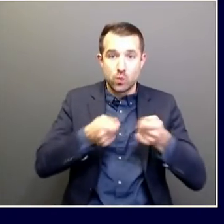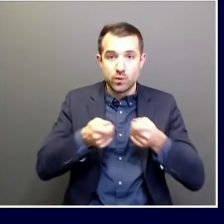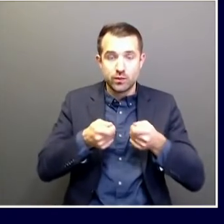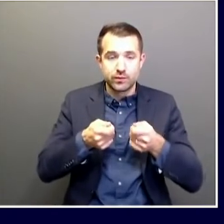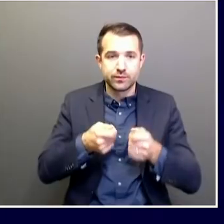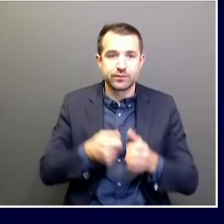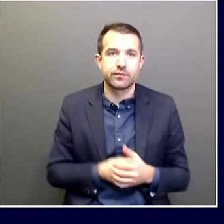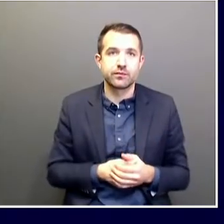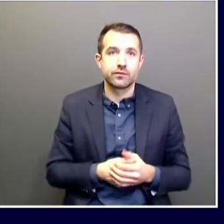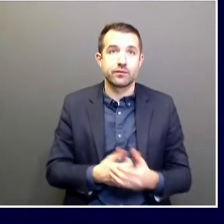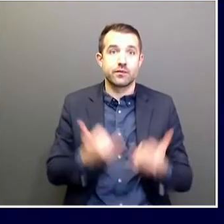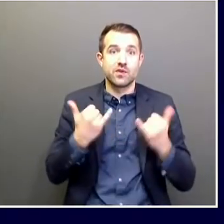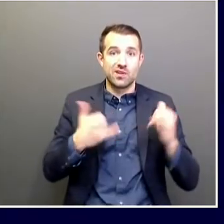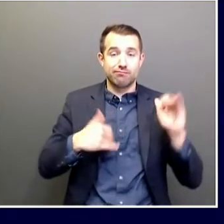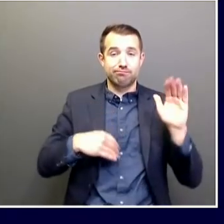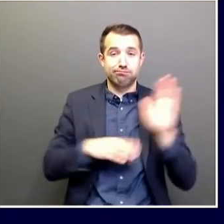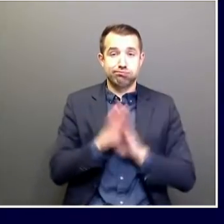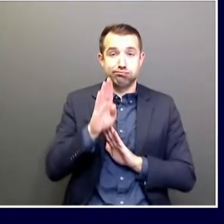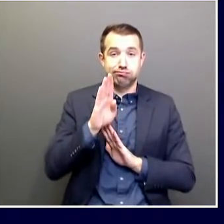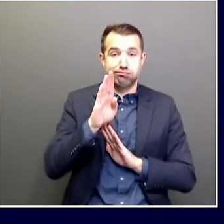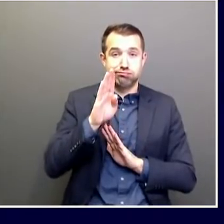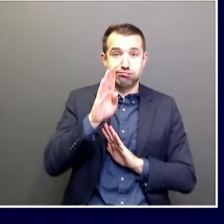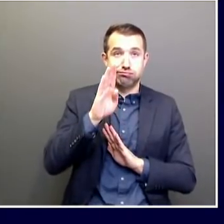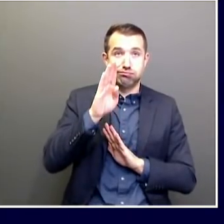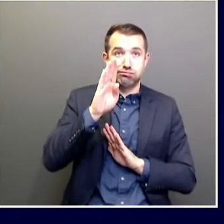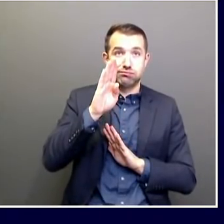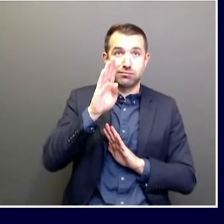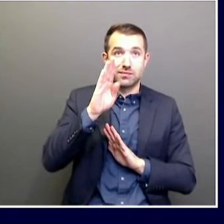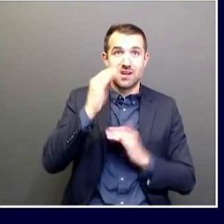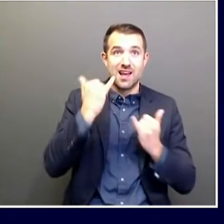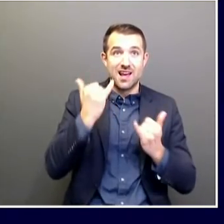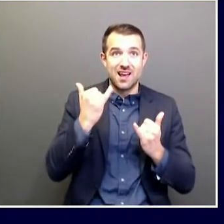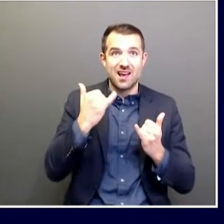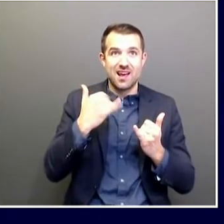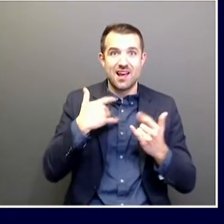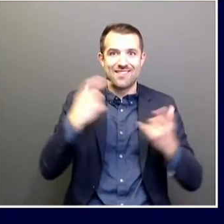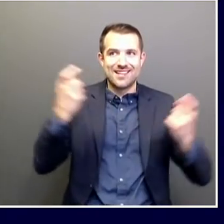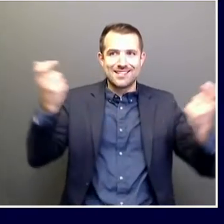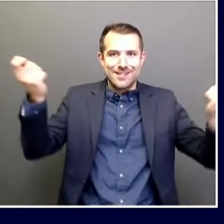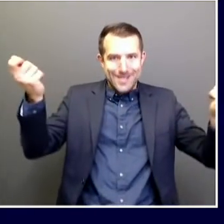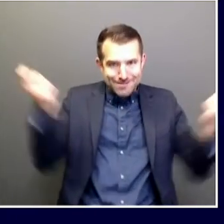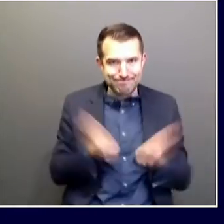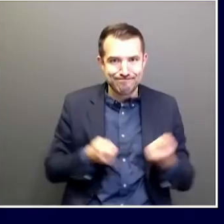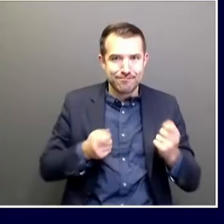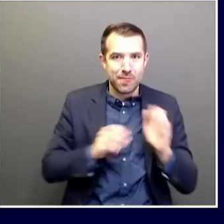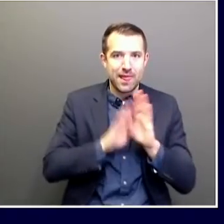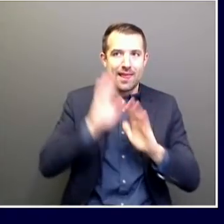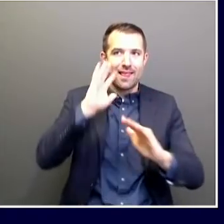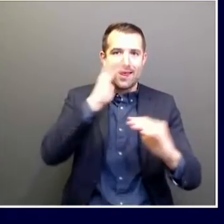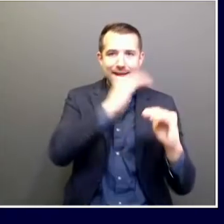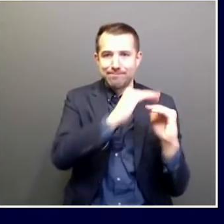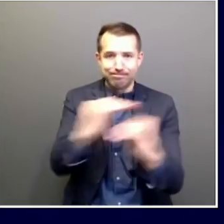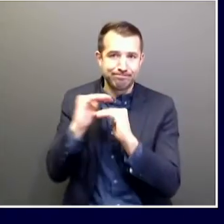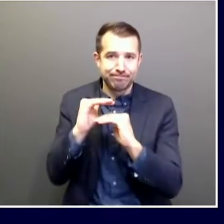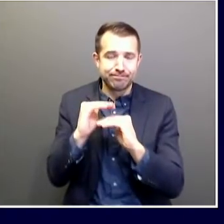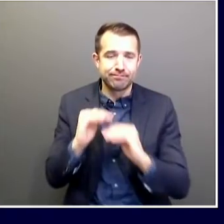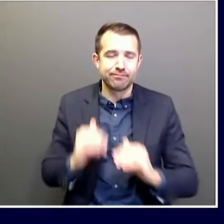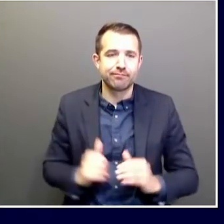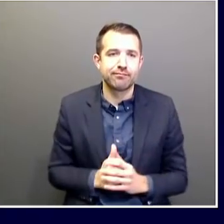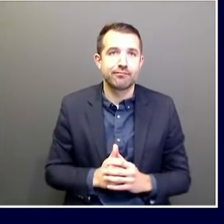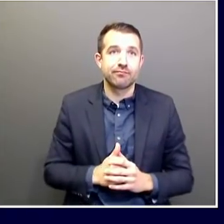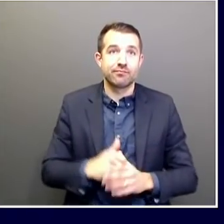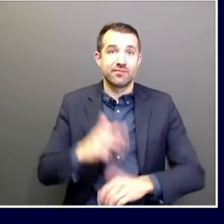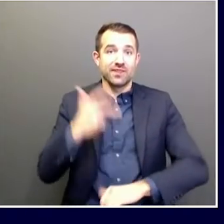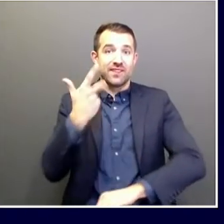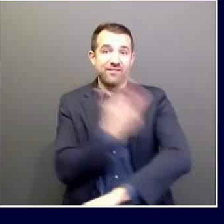is to blunt the impact that has on hospitals, families, schools, and others. Vaccines remain one of the best ways to